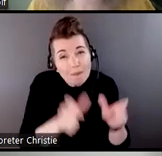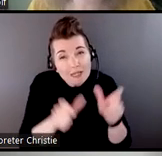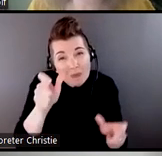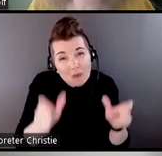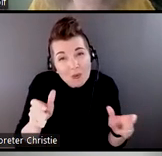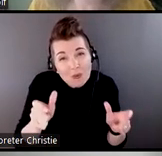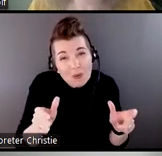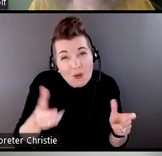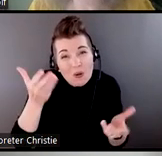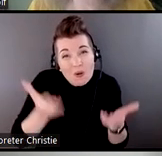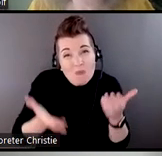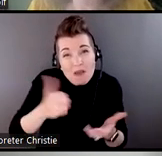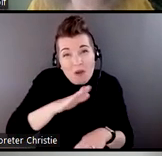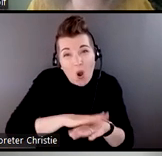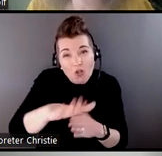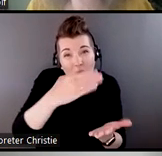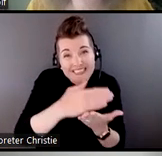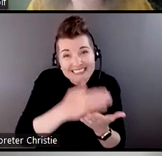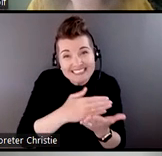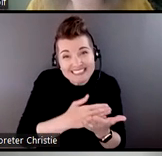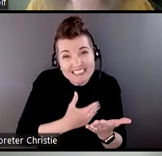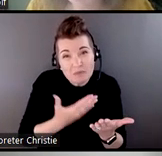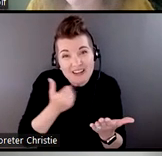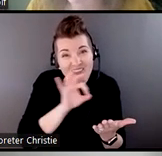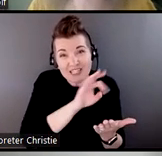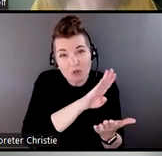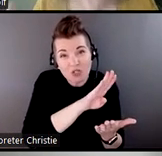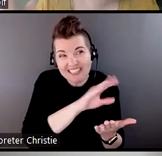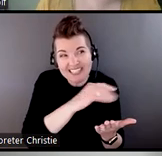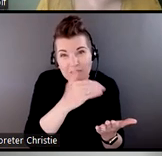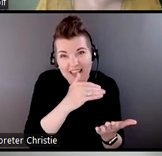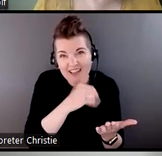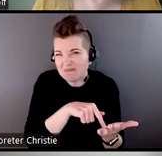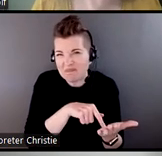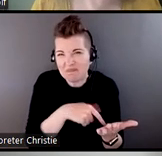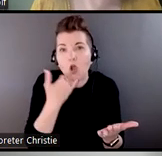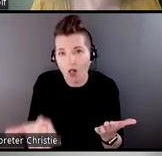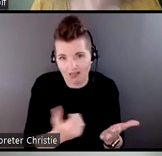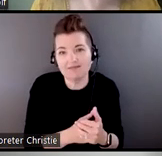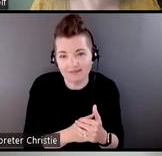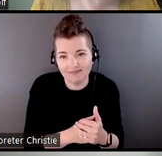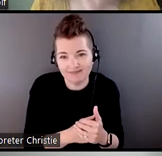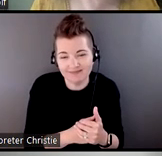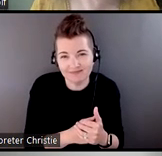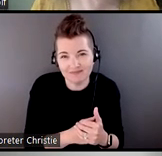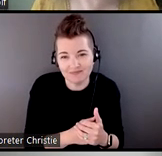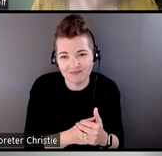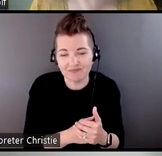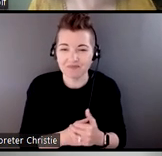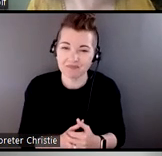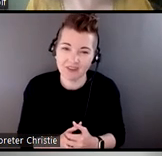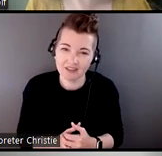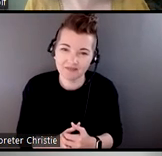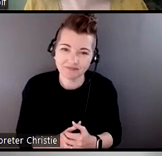your list who really might be better with a phone call, who don't use email? I know one of the speakers earlier when you were sharing, talked about, an